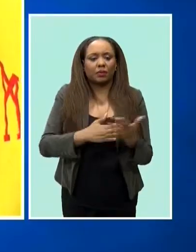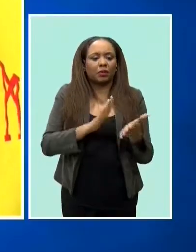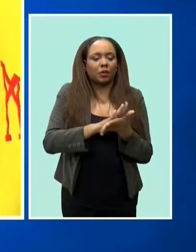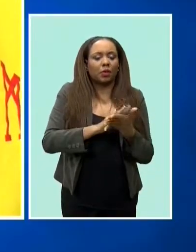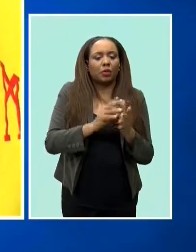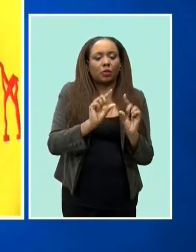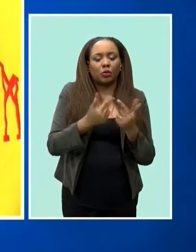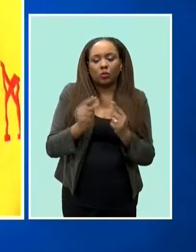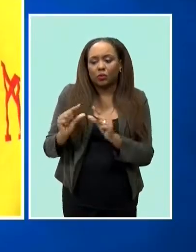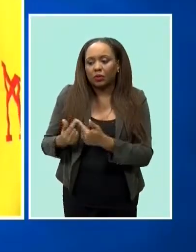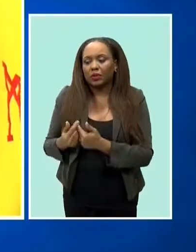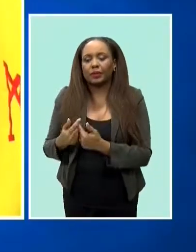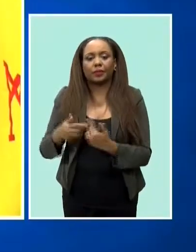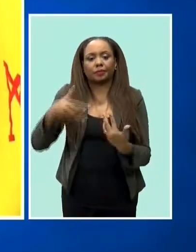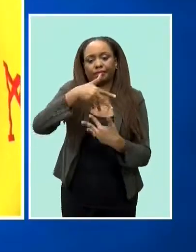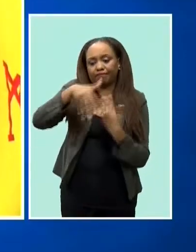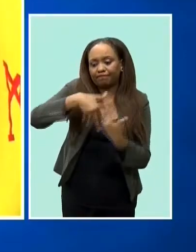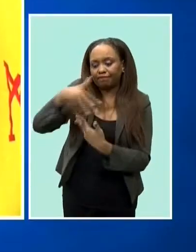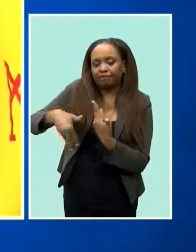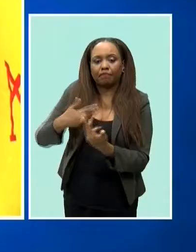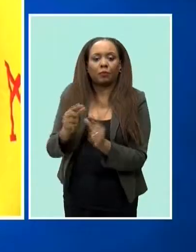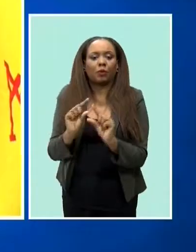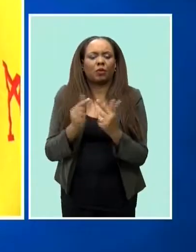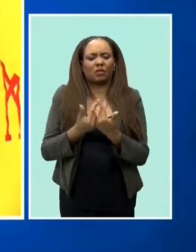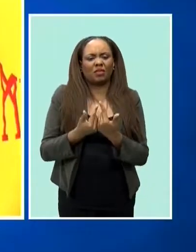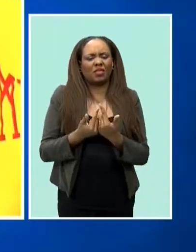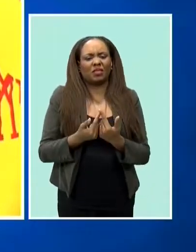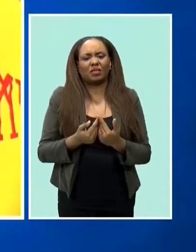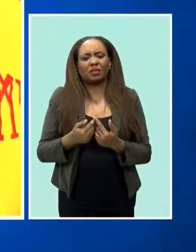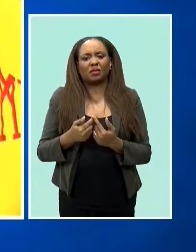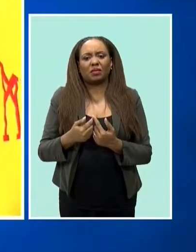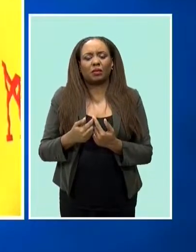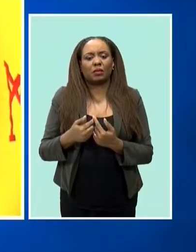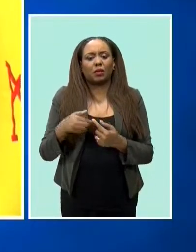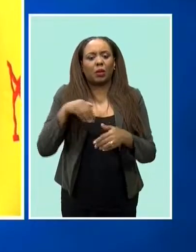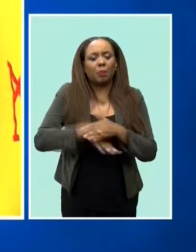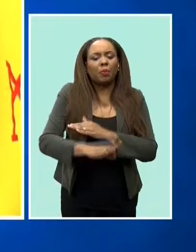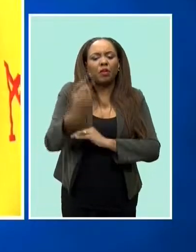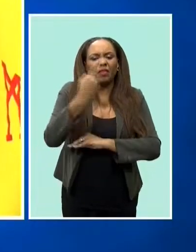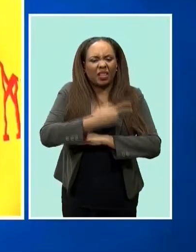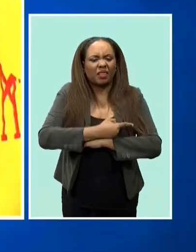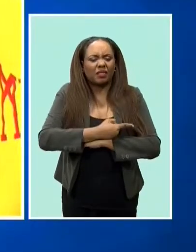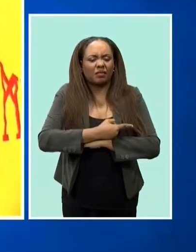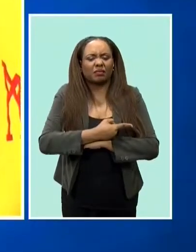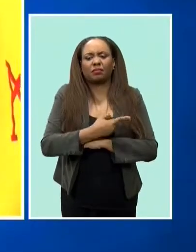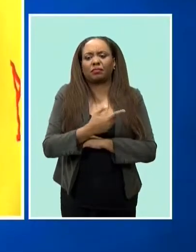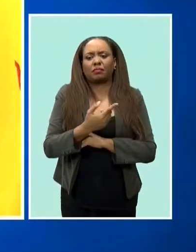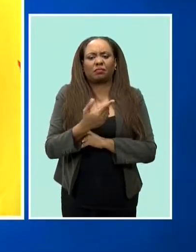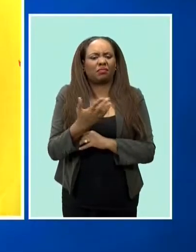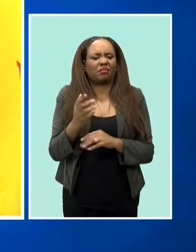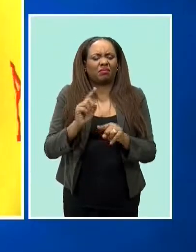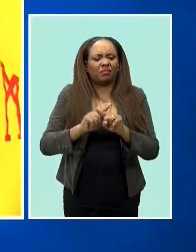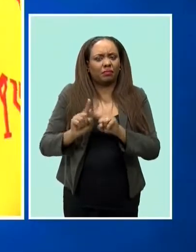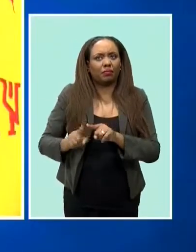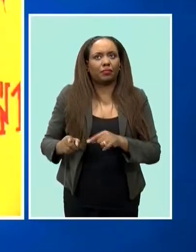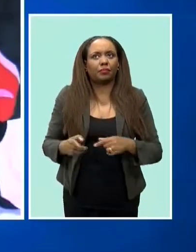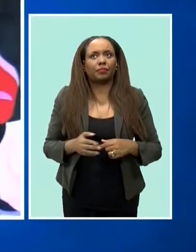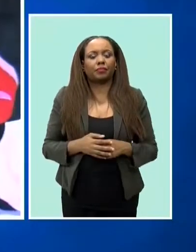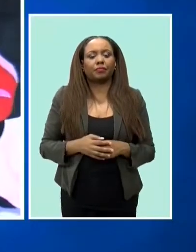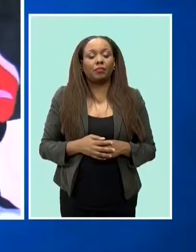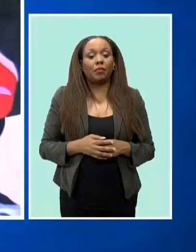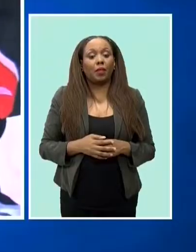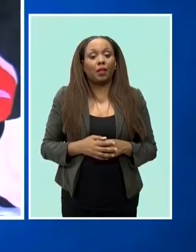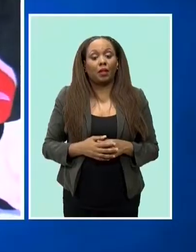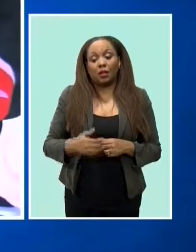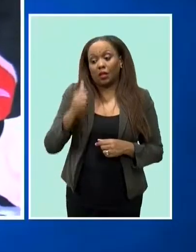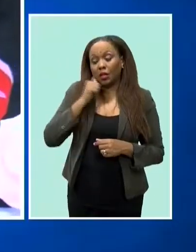Some school groups, just social groups. And it's mostly birthdays where you get group customizations and stuff like that. The self-taught designer